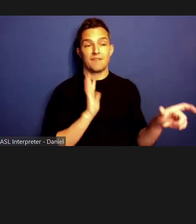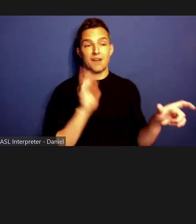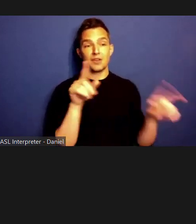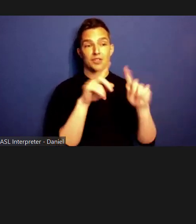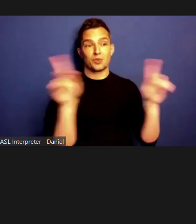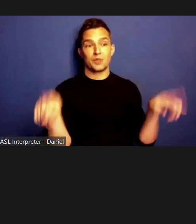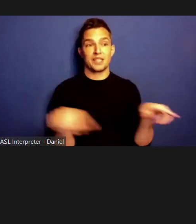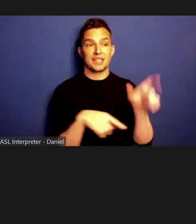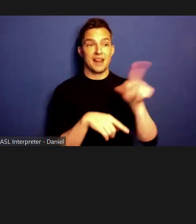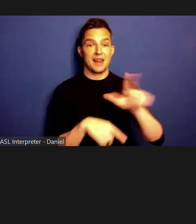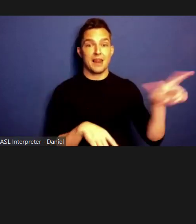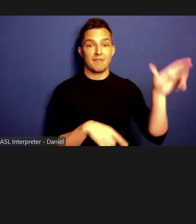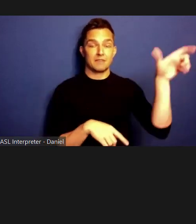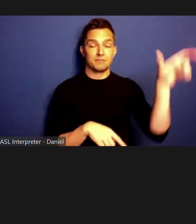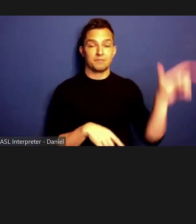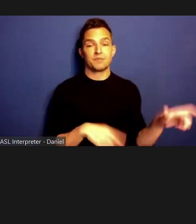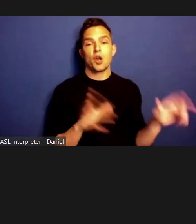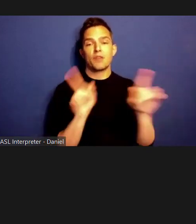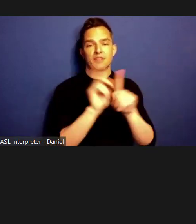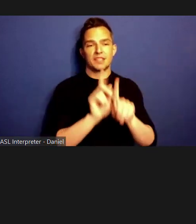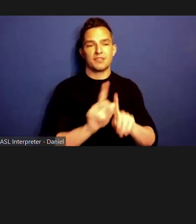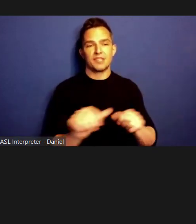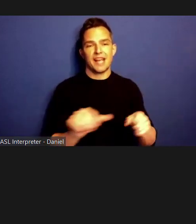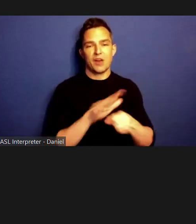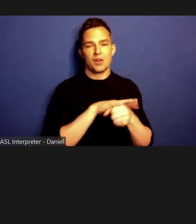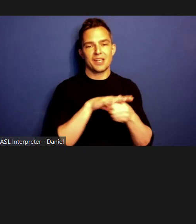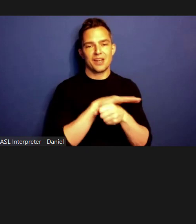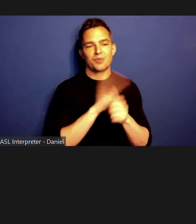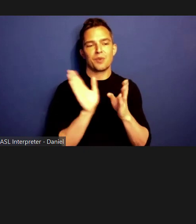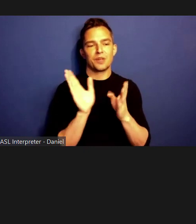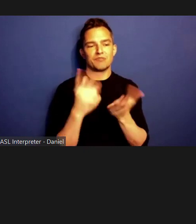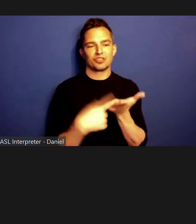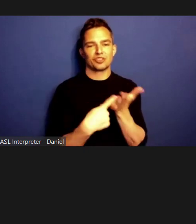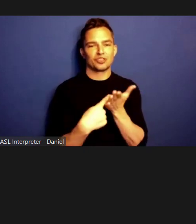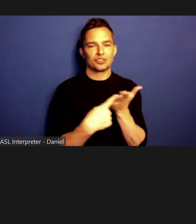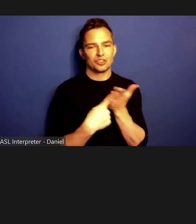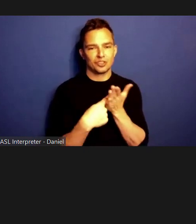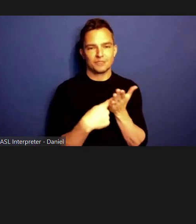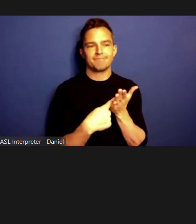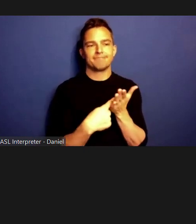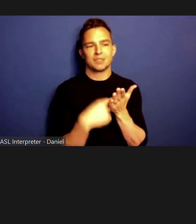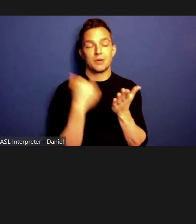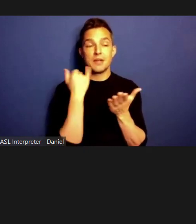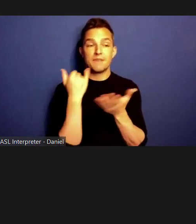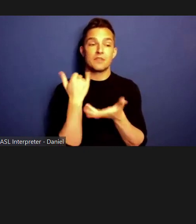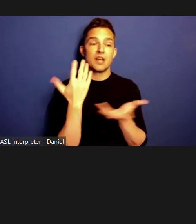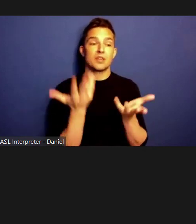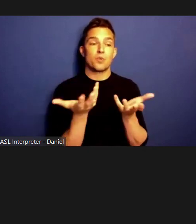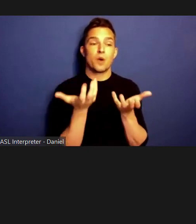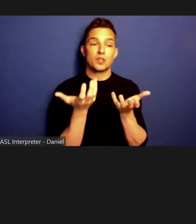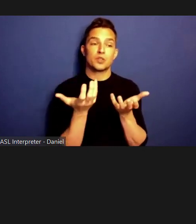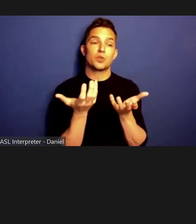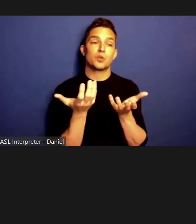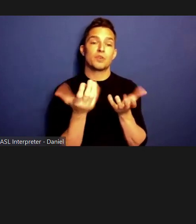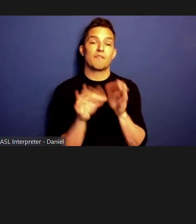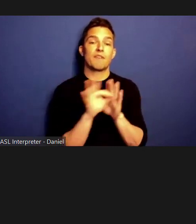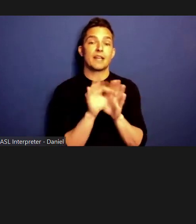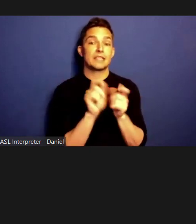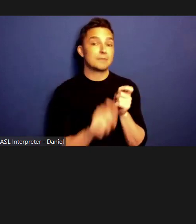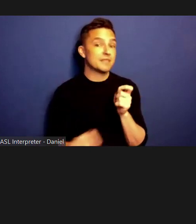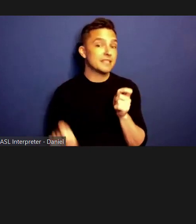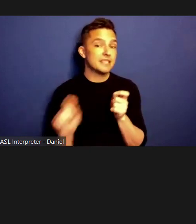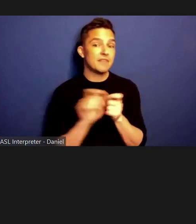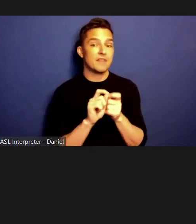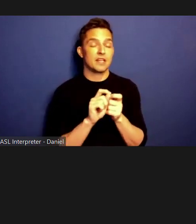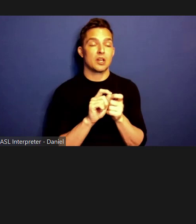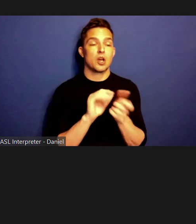screen, we had all of the different areas that we were talking about. So if you want to find a particular set